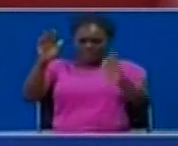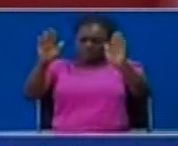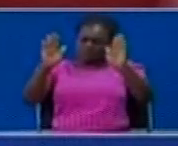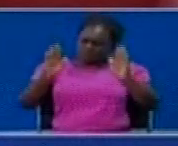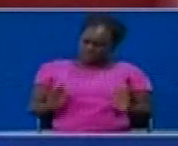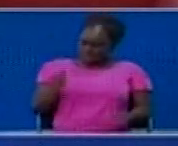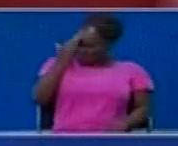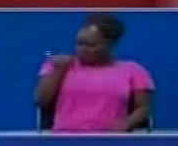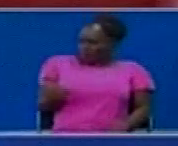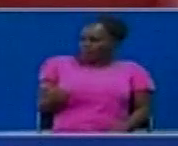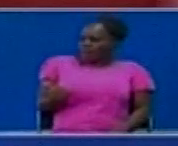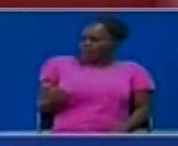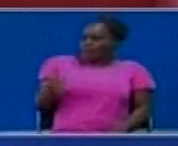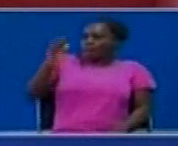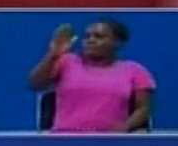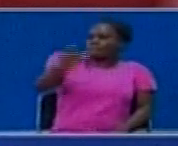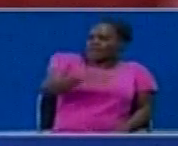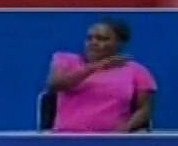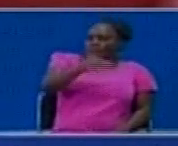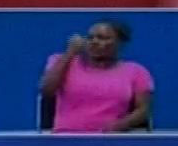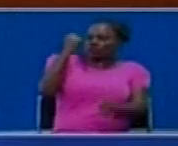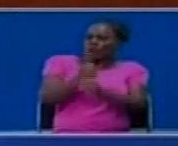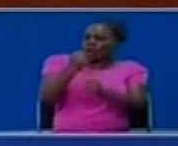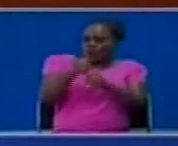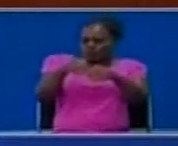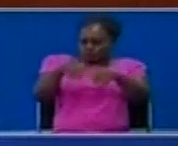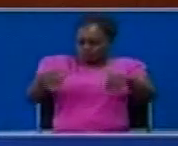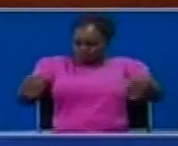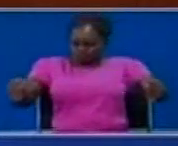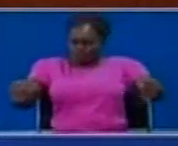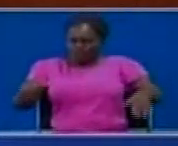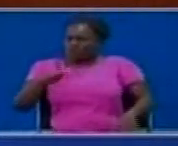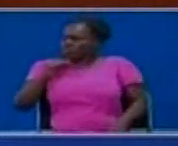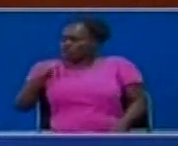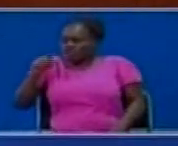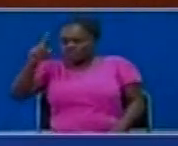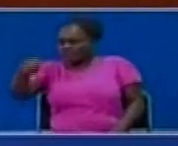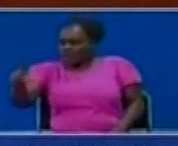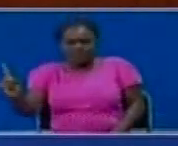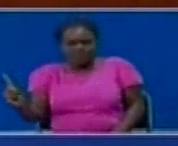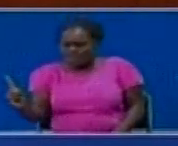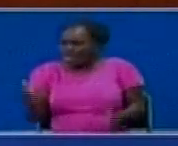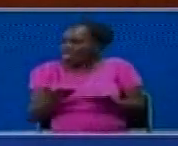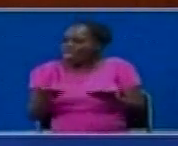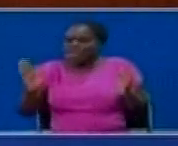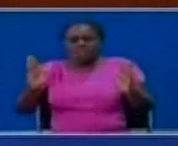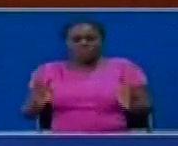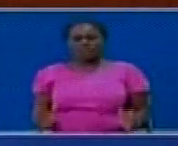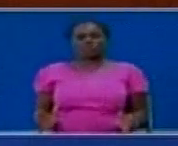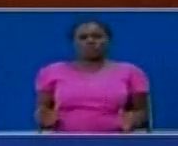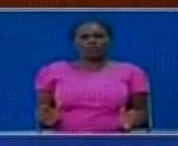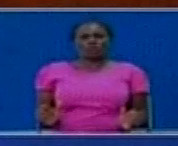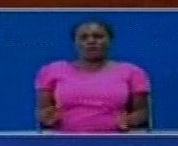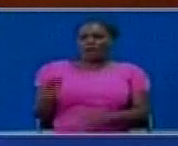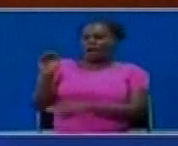that for Parliament to operate independently. It is not right for anybody